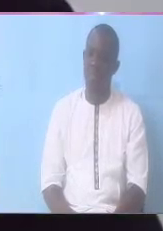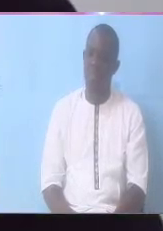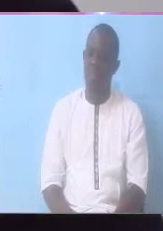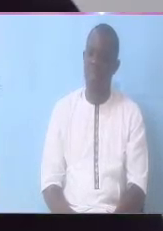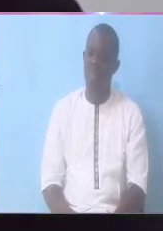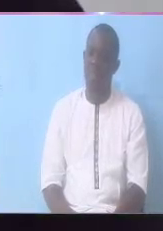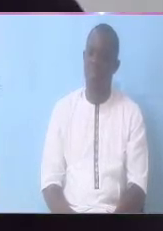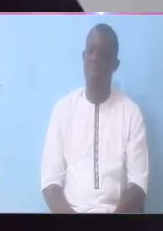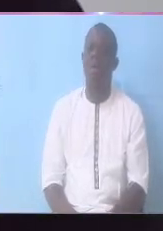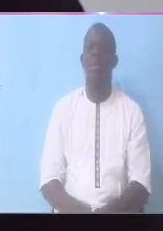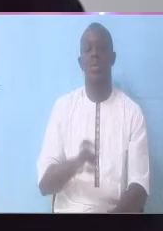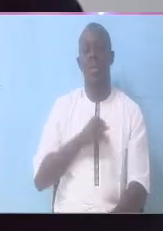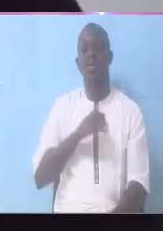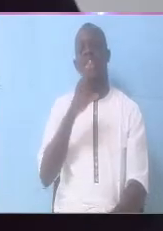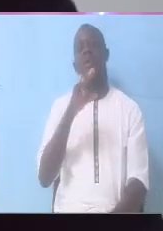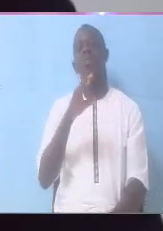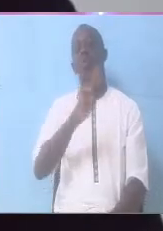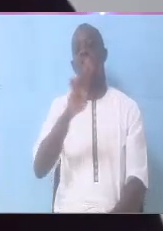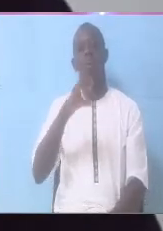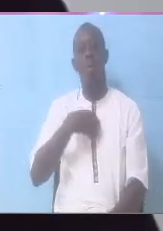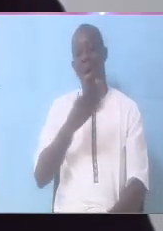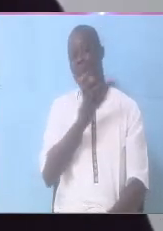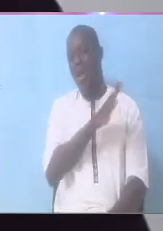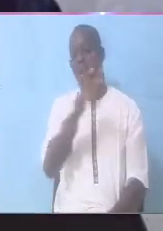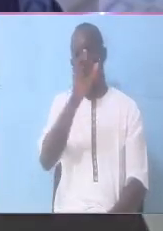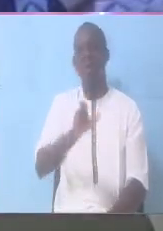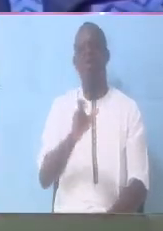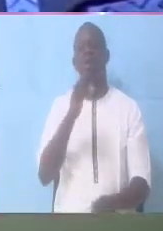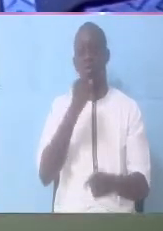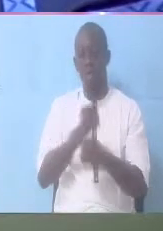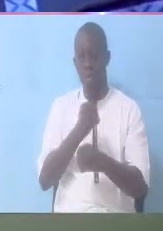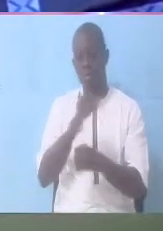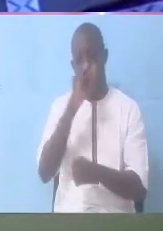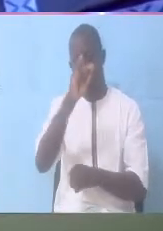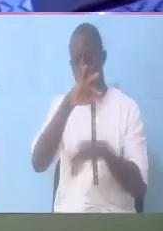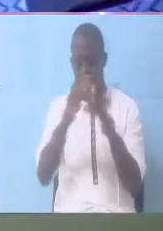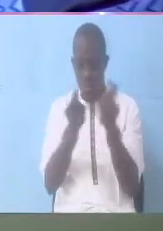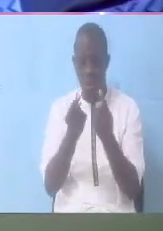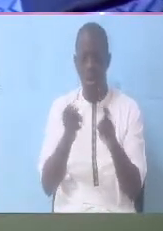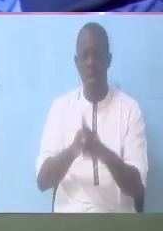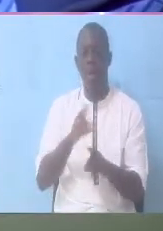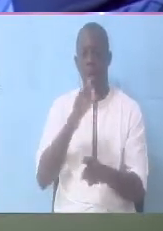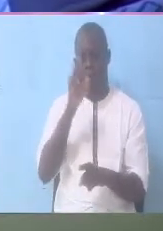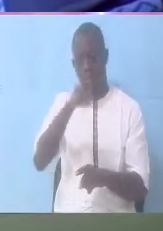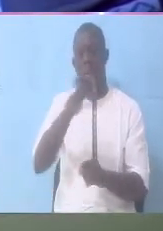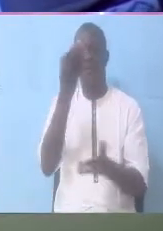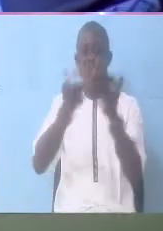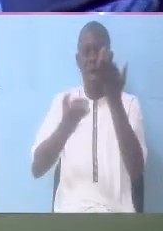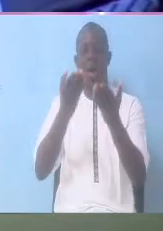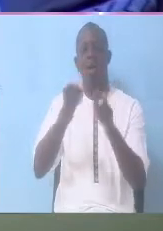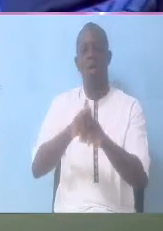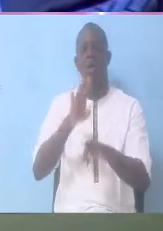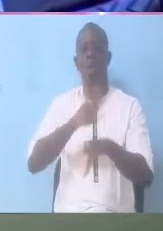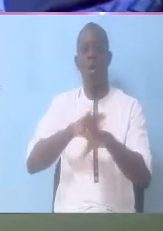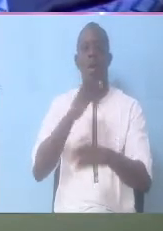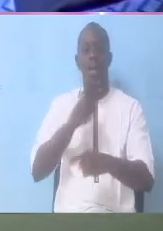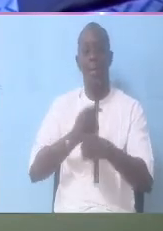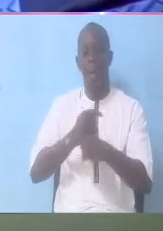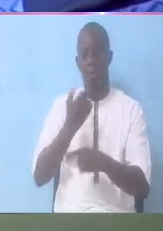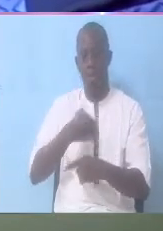very fair to the Gambian people and say what I know, not what I don't know. Would you say that Harry Sambu is guilty of covering up murder?